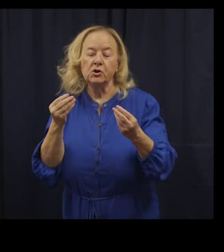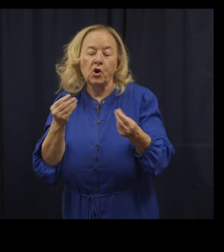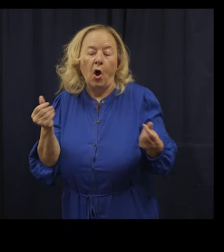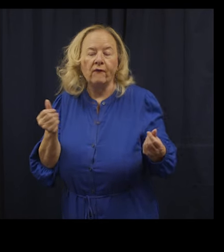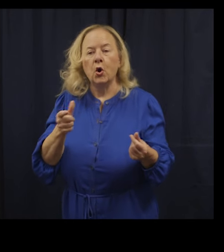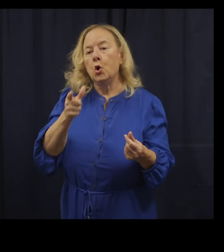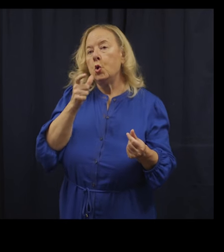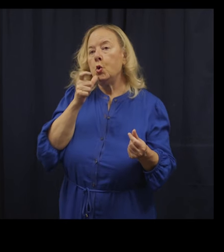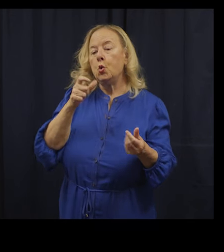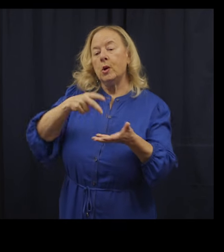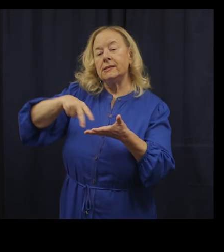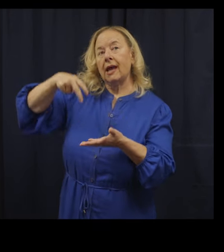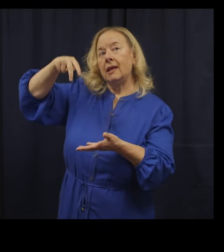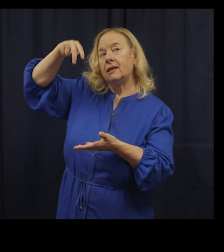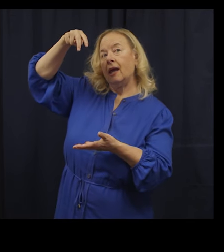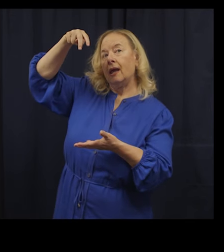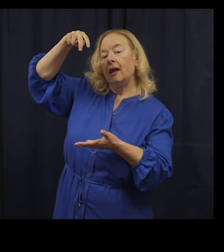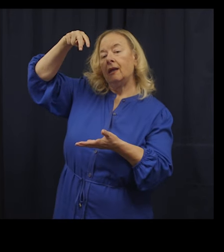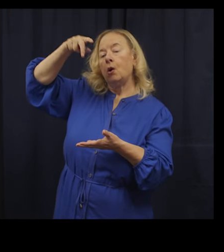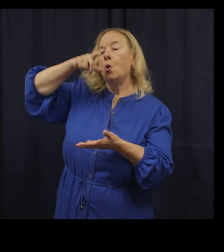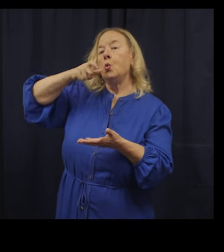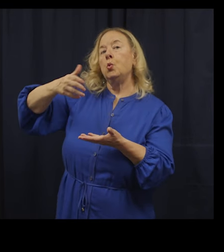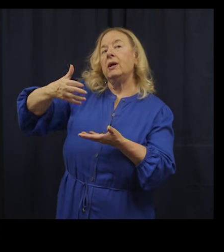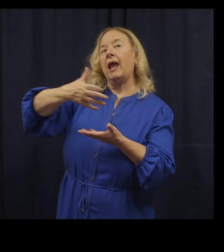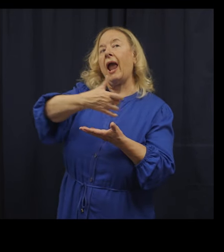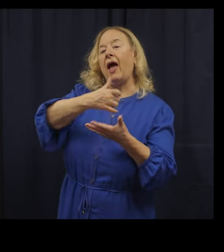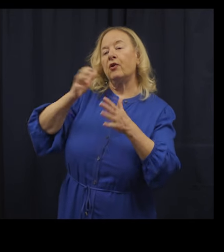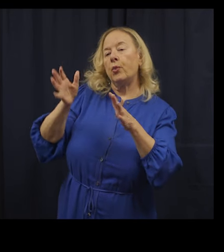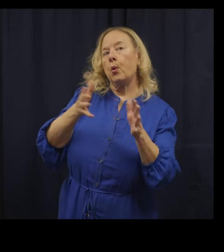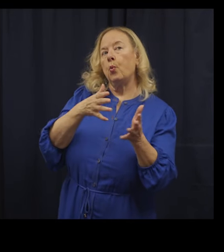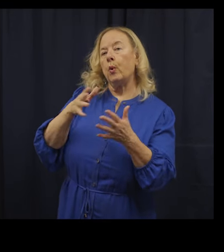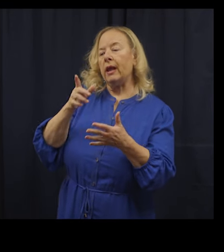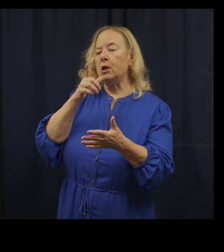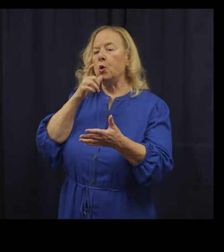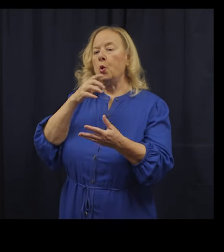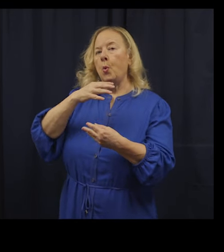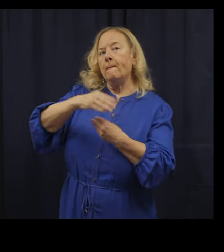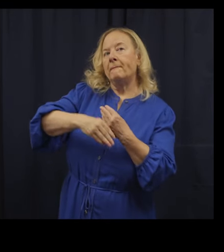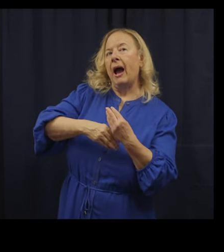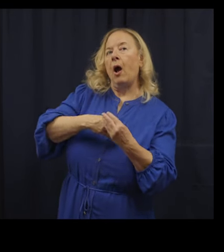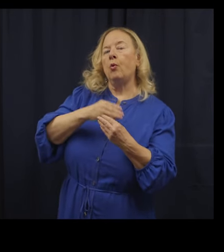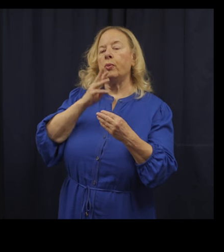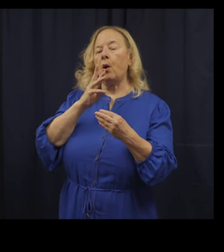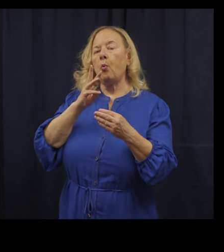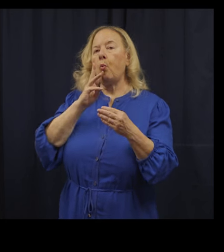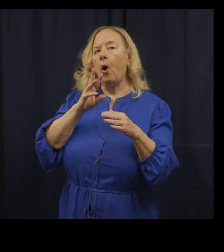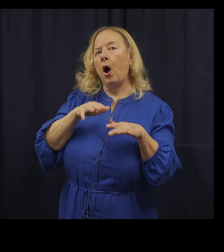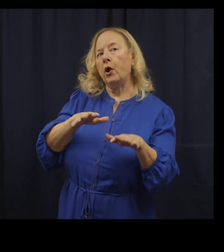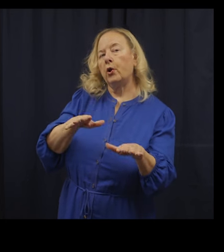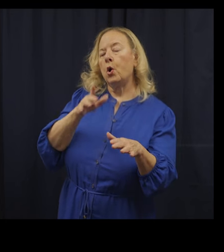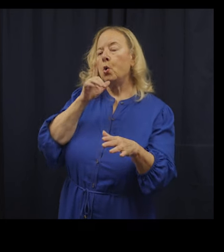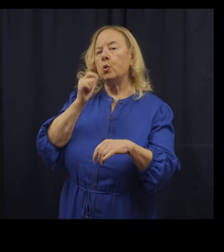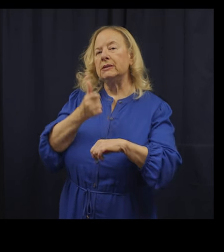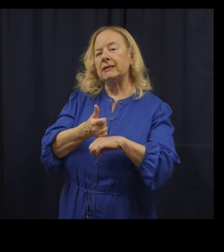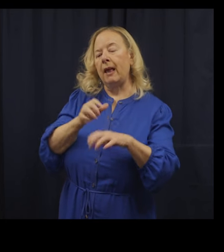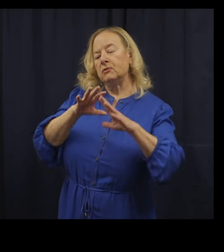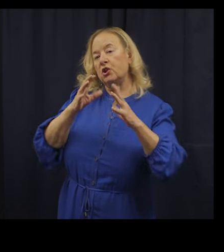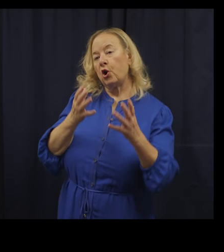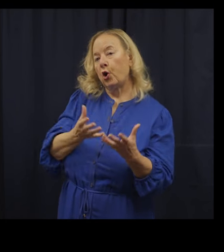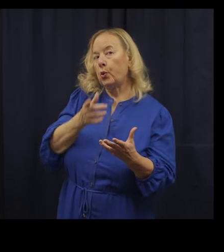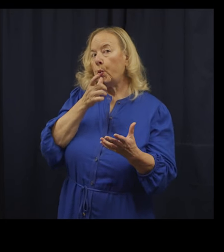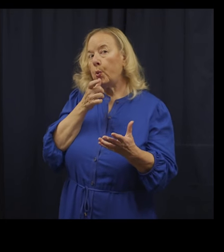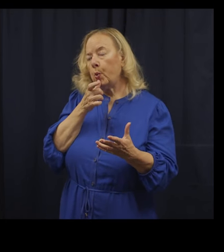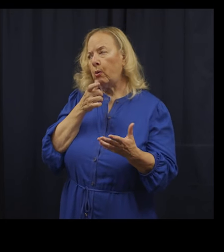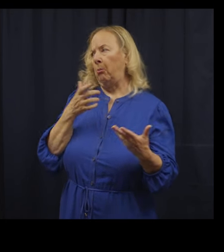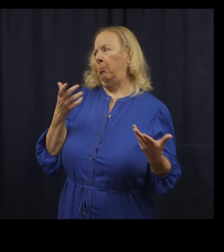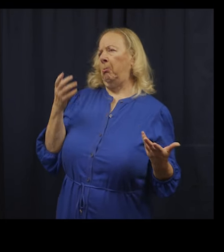who ascended? Who gathered the wind? Who bound the waters? Who established all the ends of the earth? And everyone's